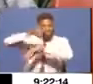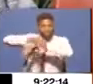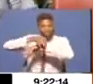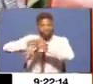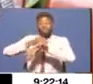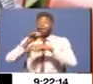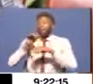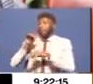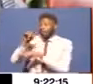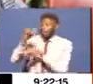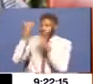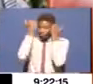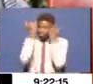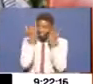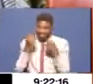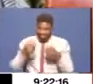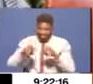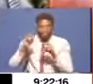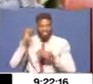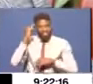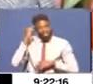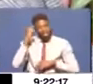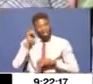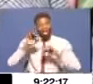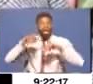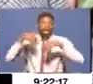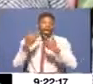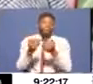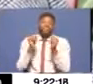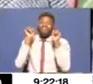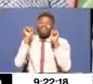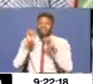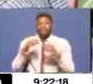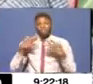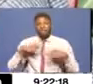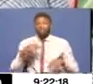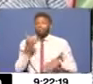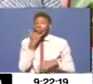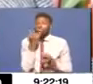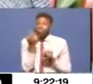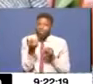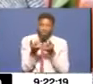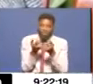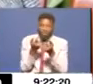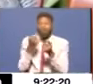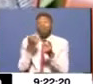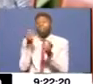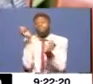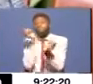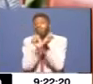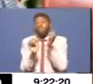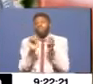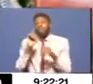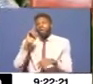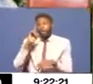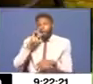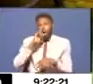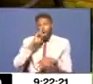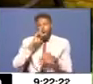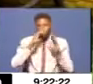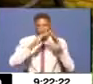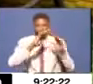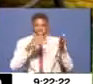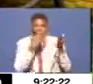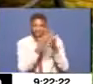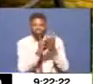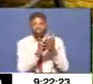to consider taking non-custodial measures for petty offenders to protect the interests of children in the affected families.